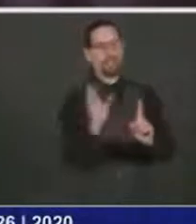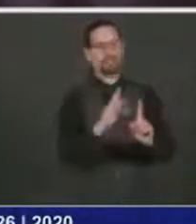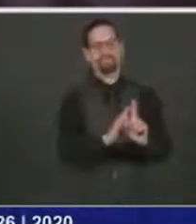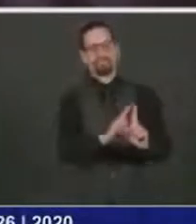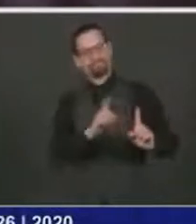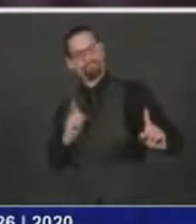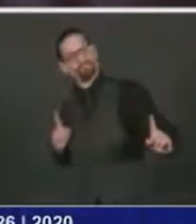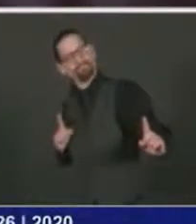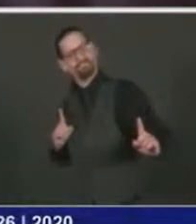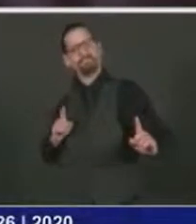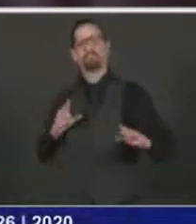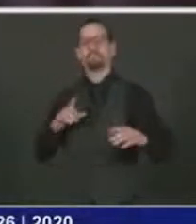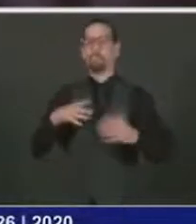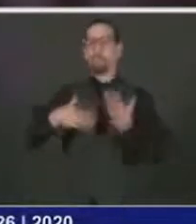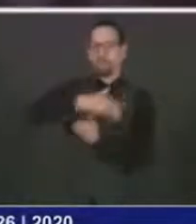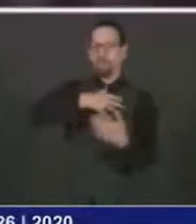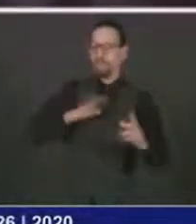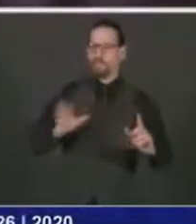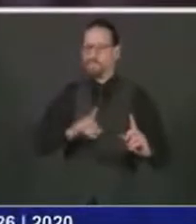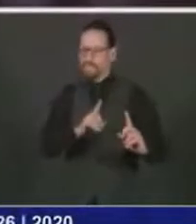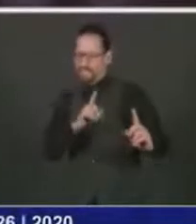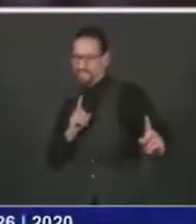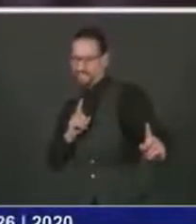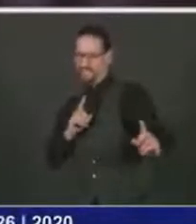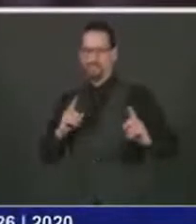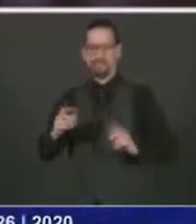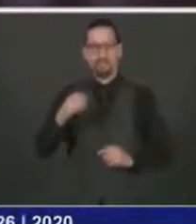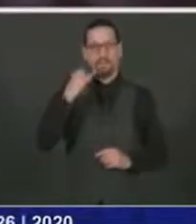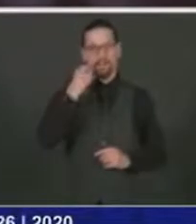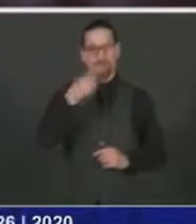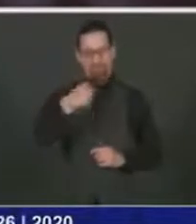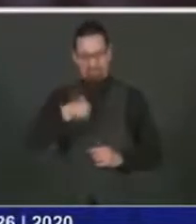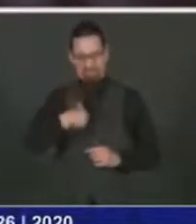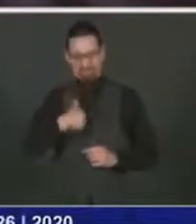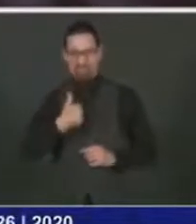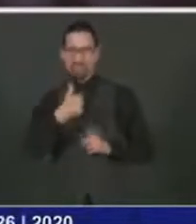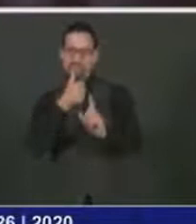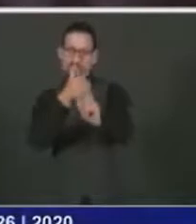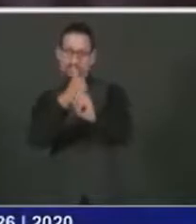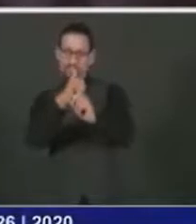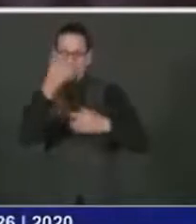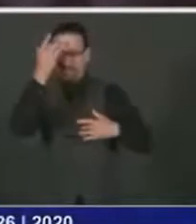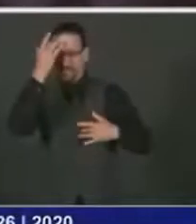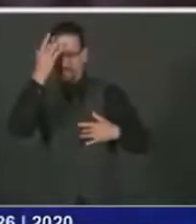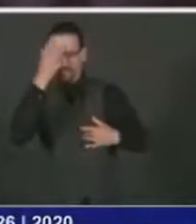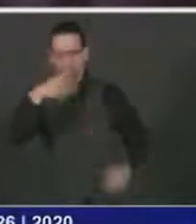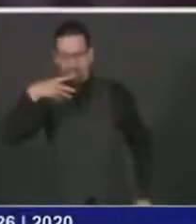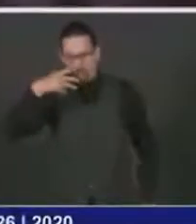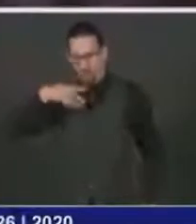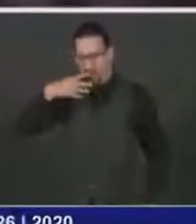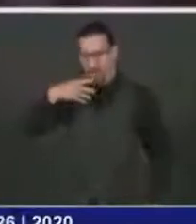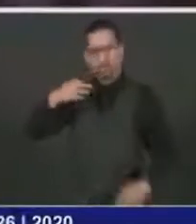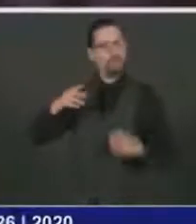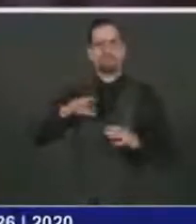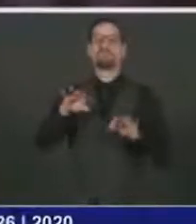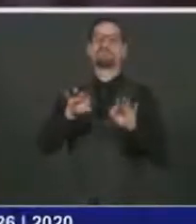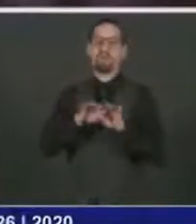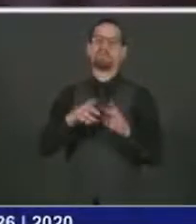That's also stated to say if you have any of those symptoms, it is critical that you stay home.